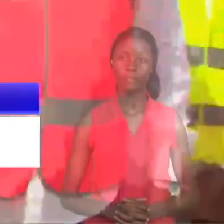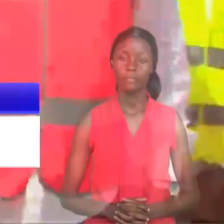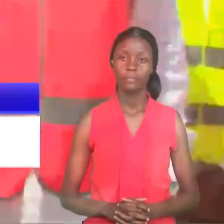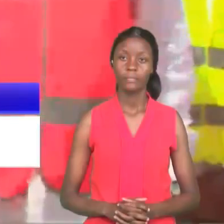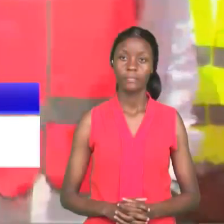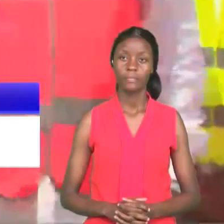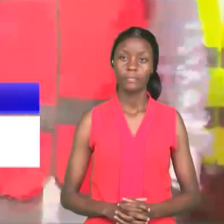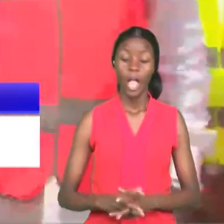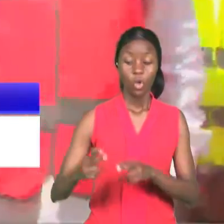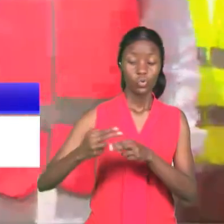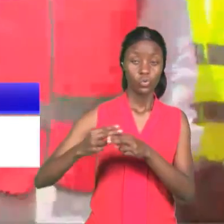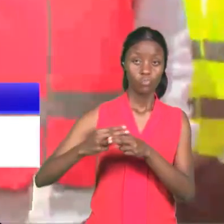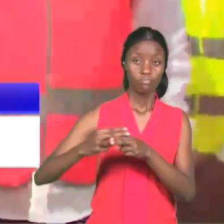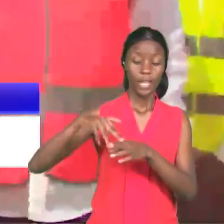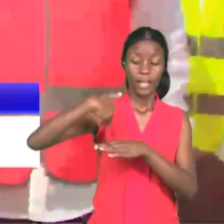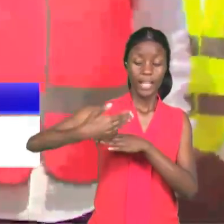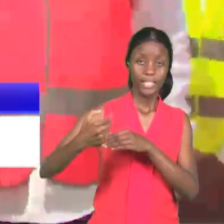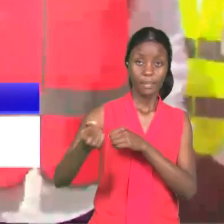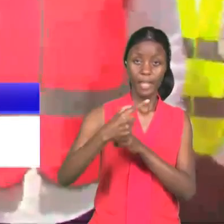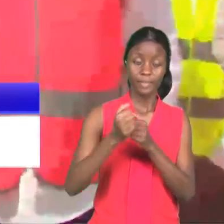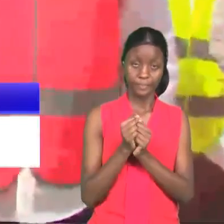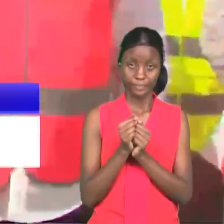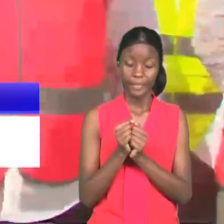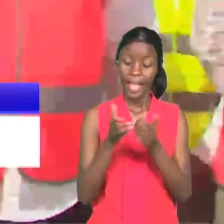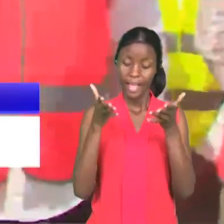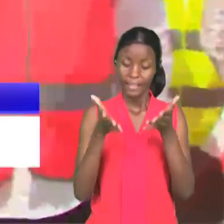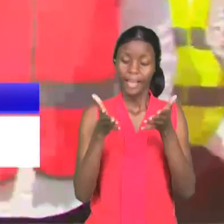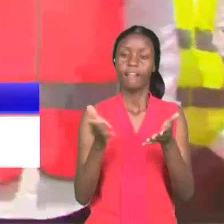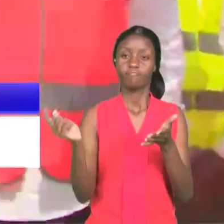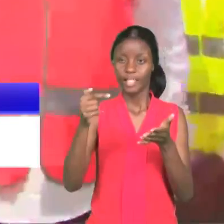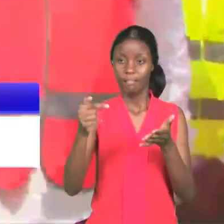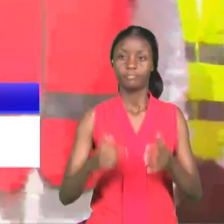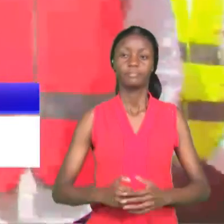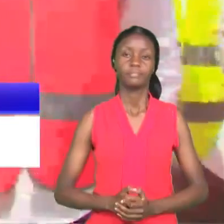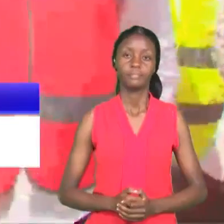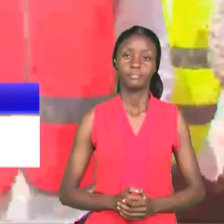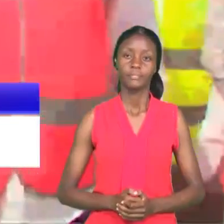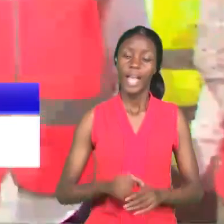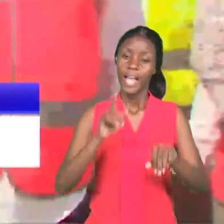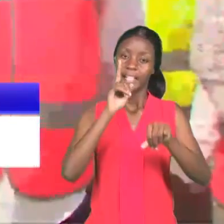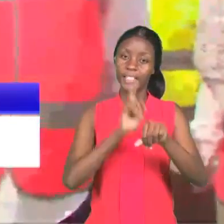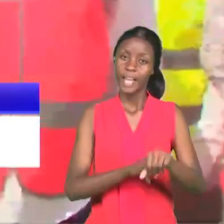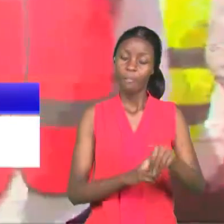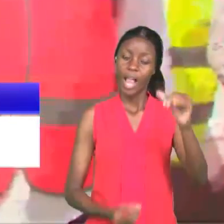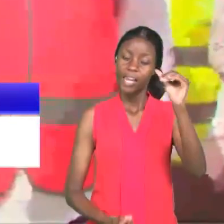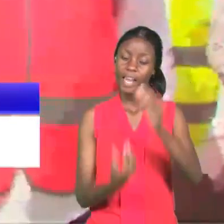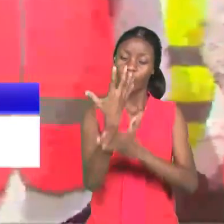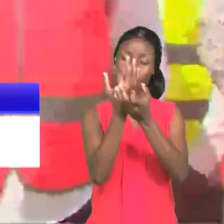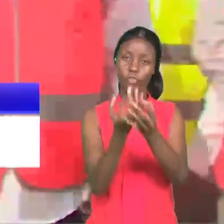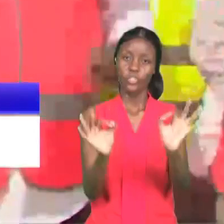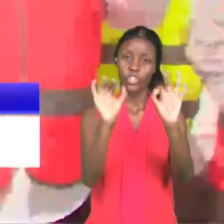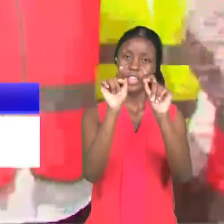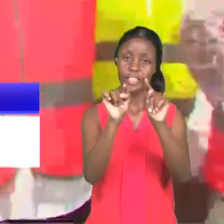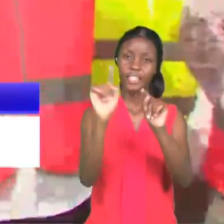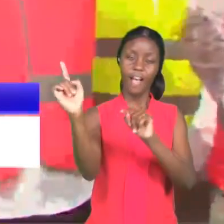Hivi karibuni mwezi ujao tutakuwa hapa tukifungua kirasmi hii bathi